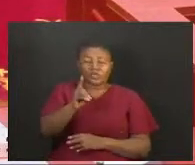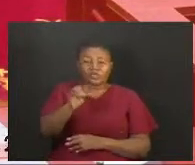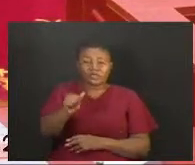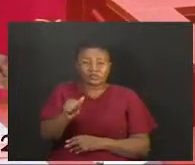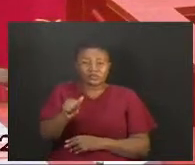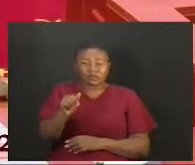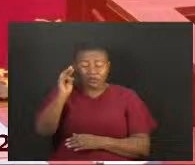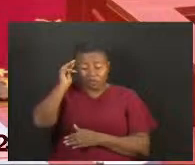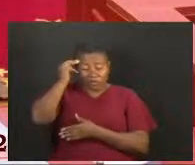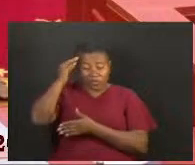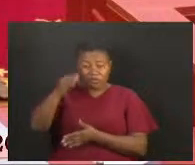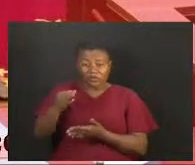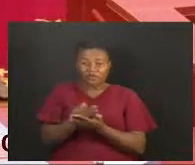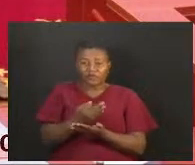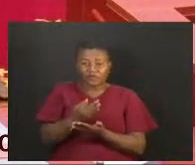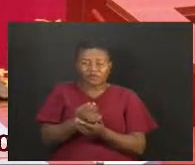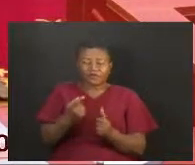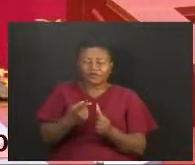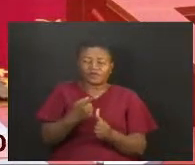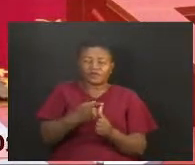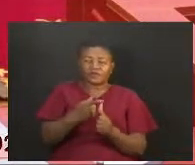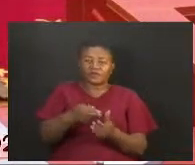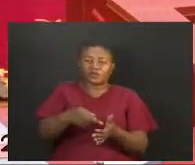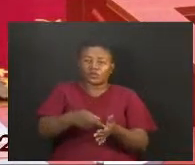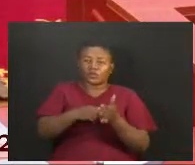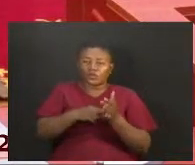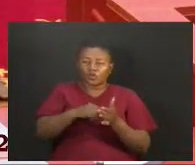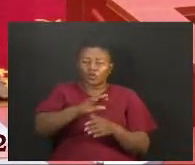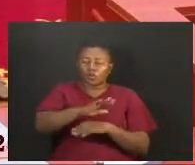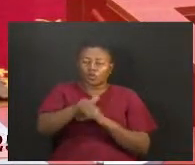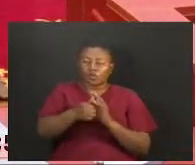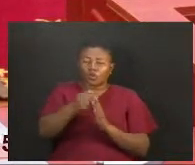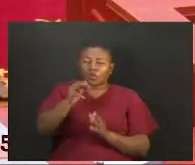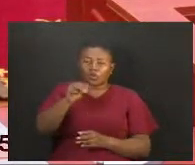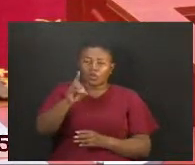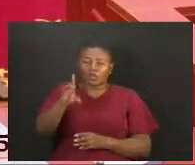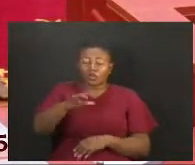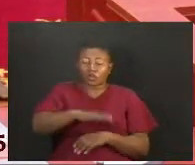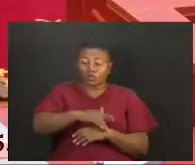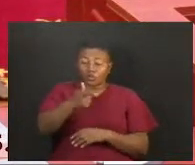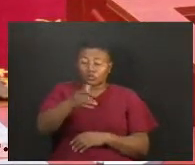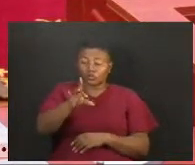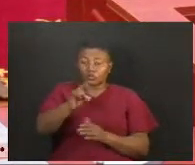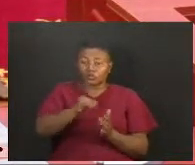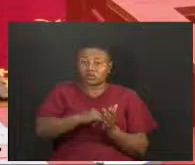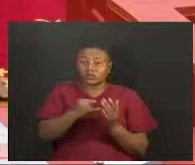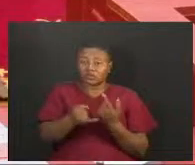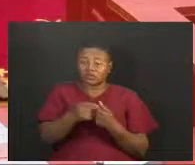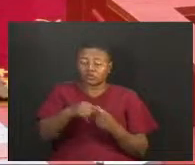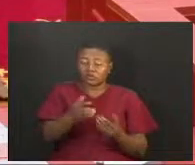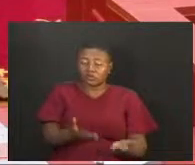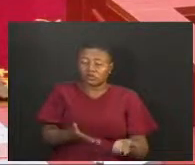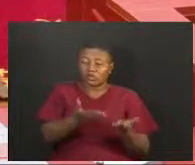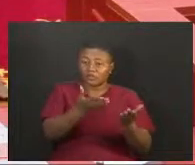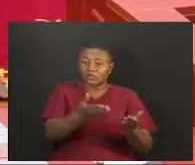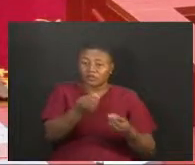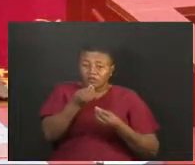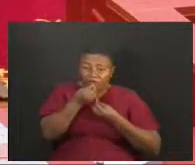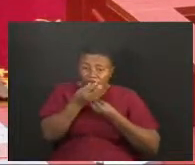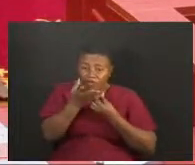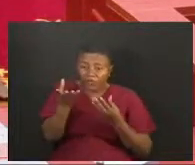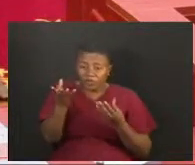decided to formally request all MDAs on the 28th of January 2028 to submit information on all